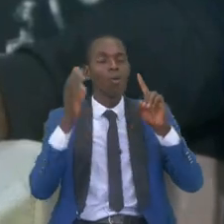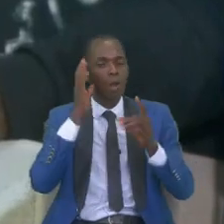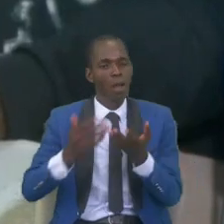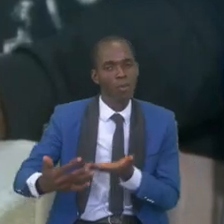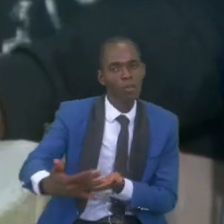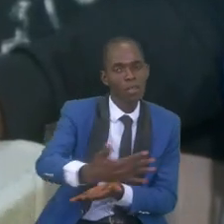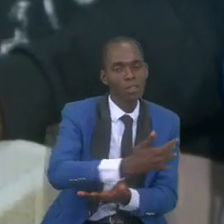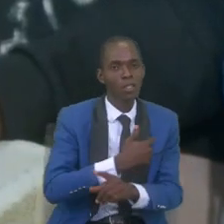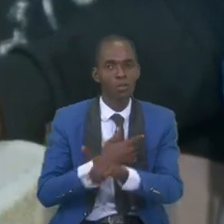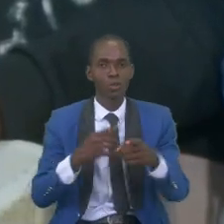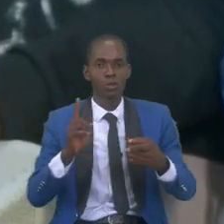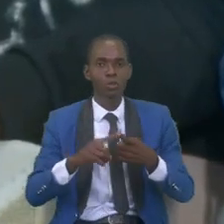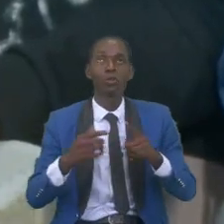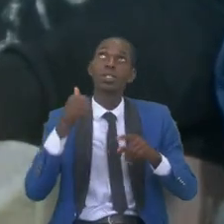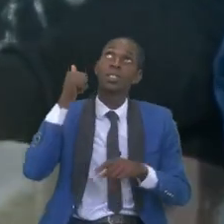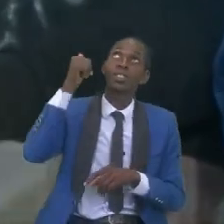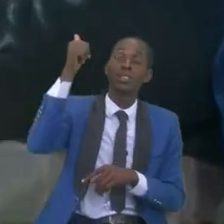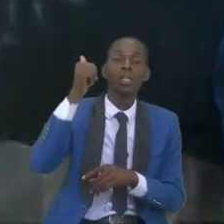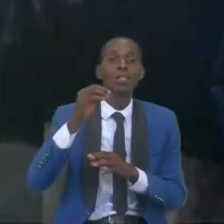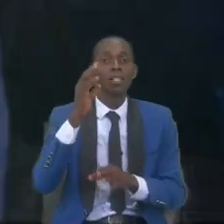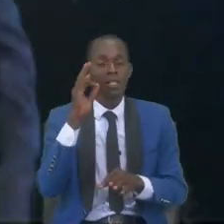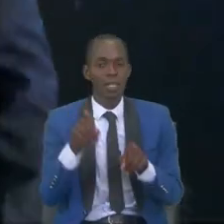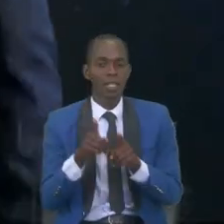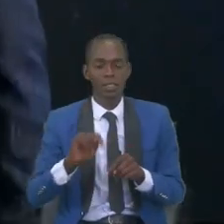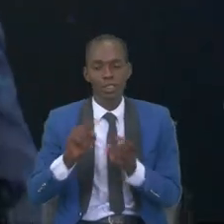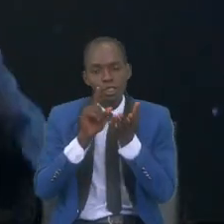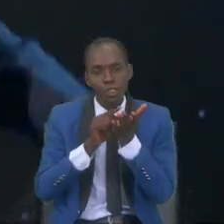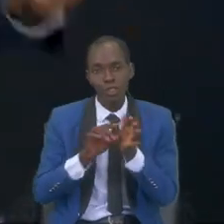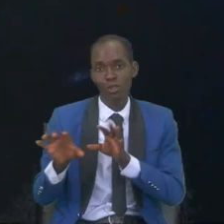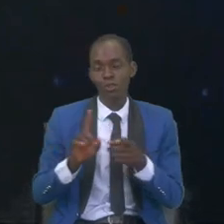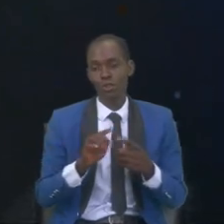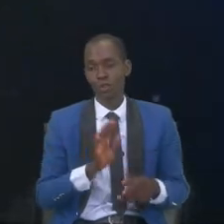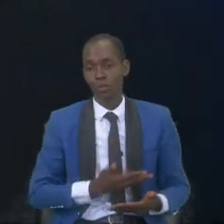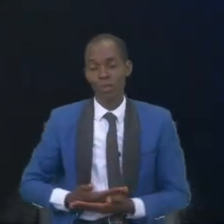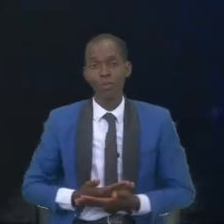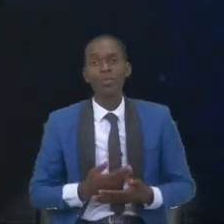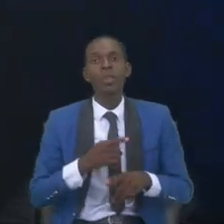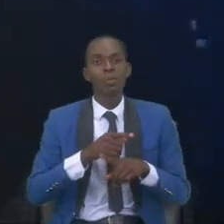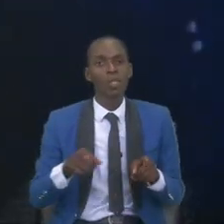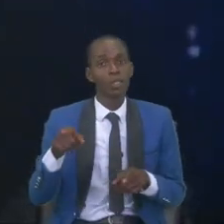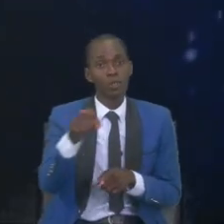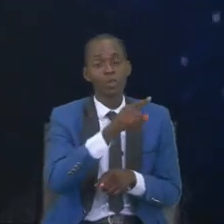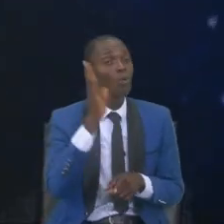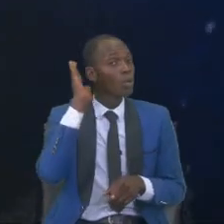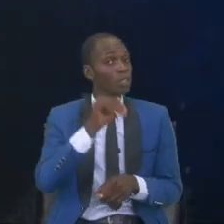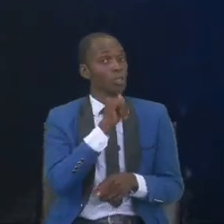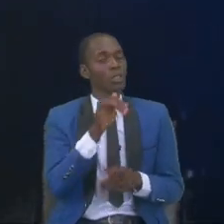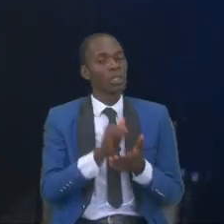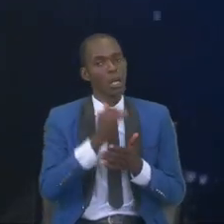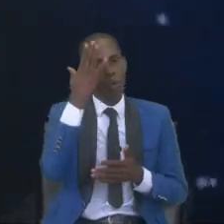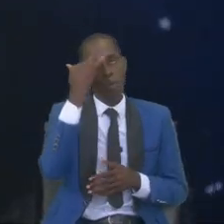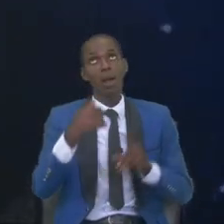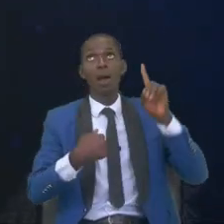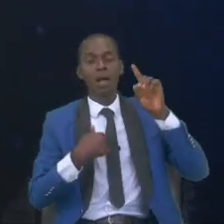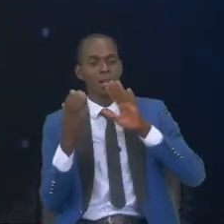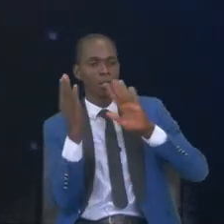are gathered under the hen, but ye would not. And because ye would not, I leave your heart to you desolate. Why did you say he